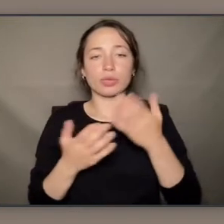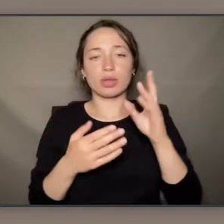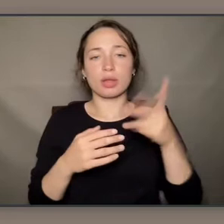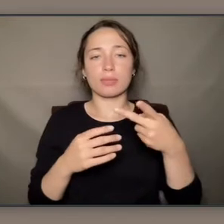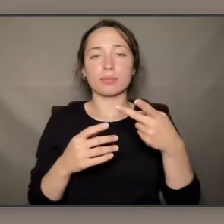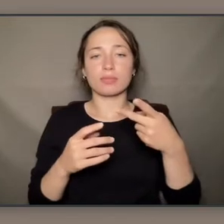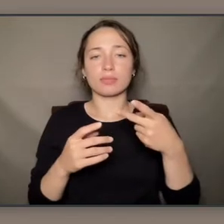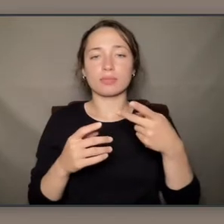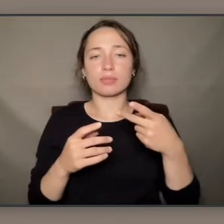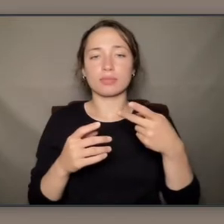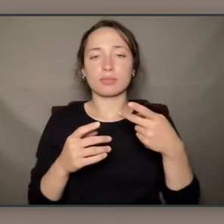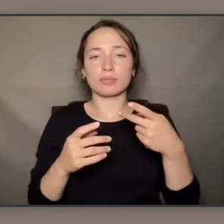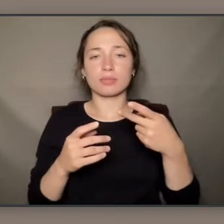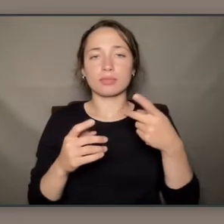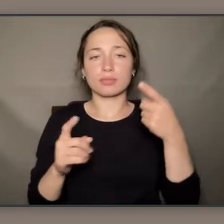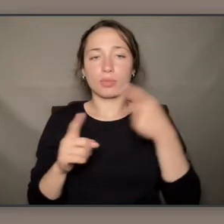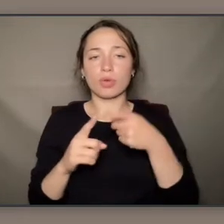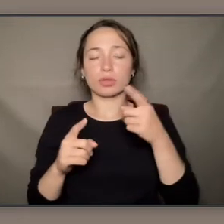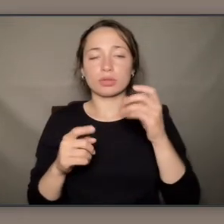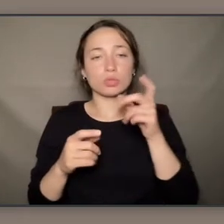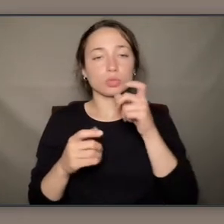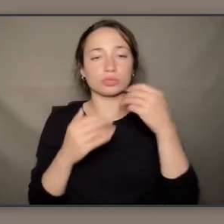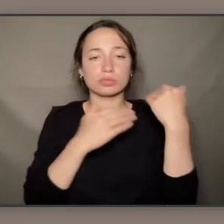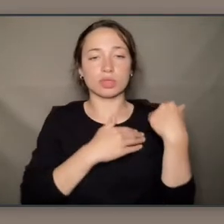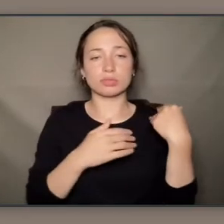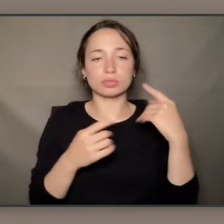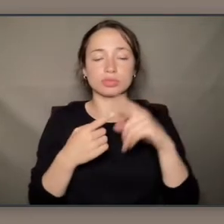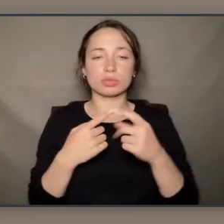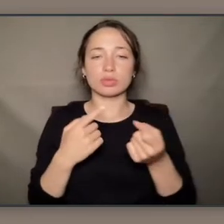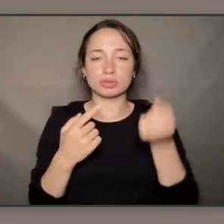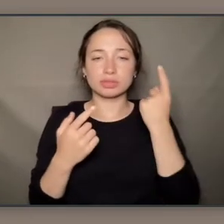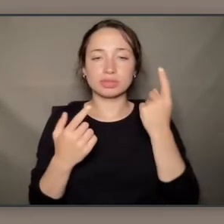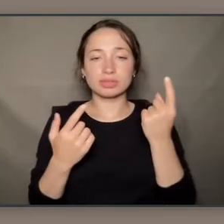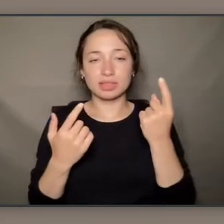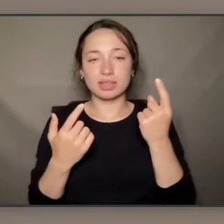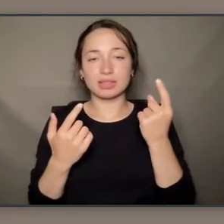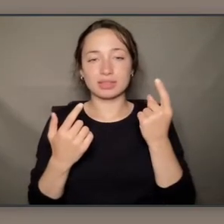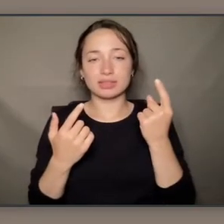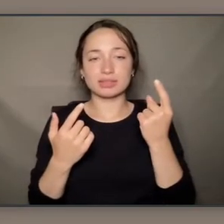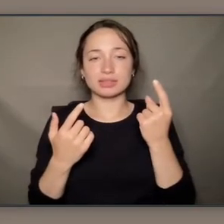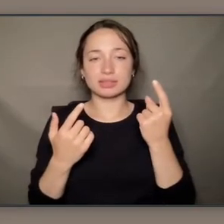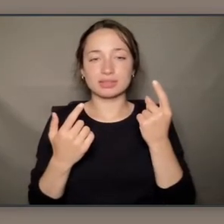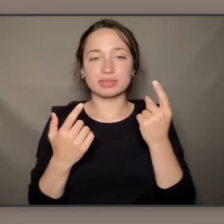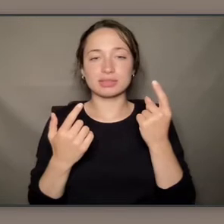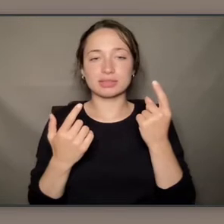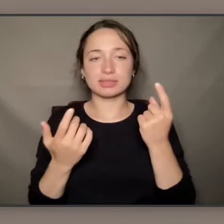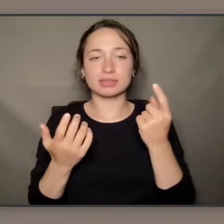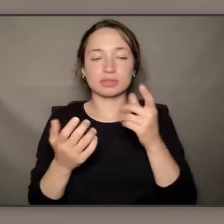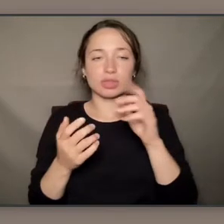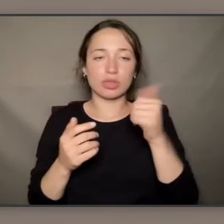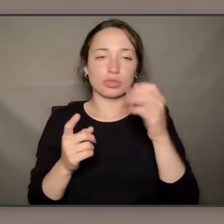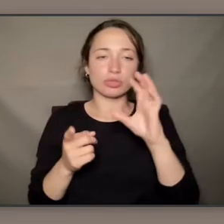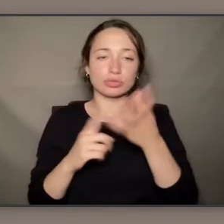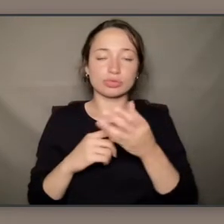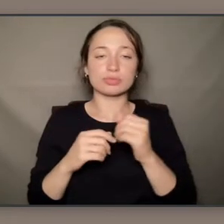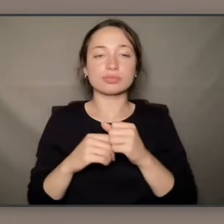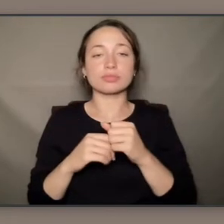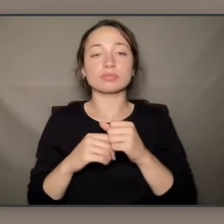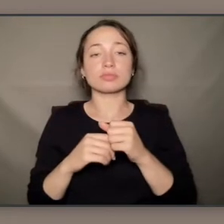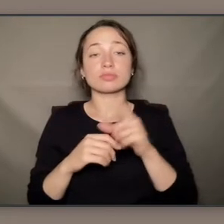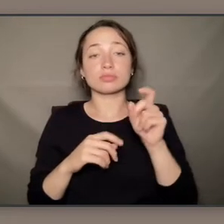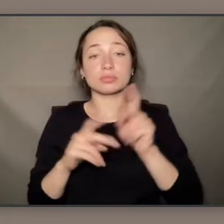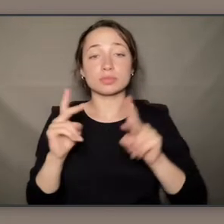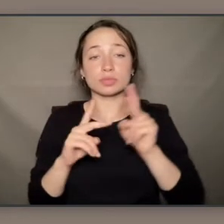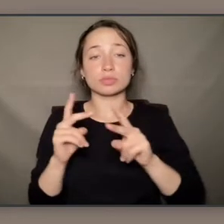So that also brings up the point of whose responsibility is it to understand another culture? Do the